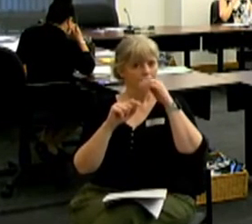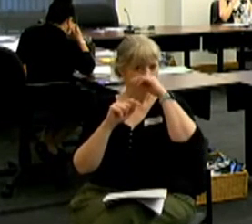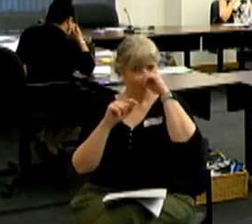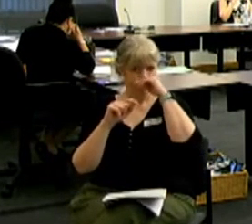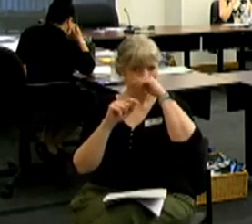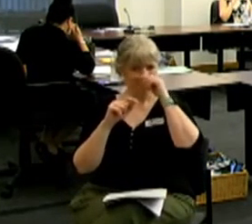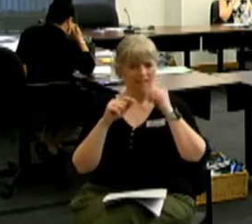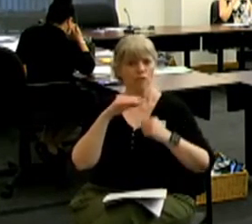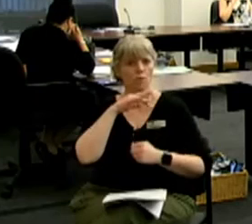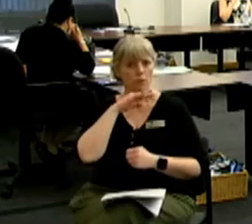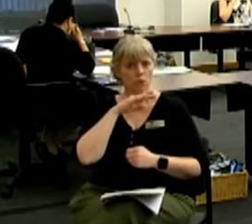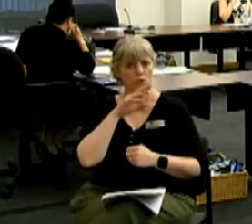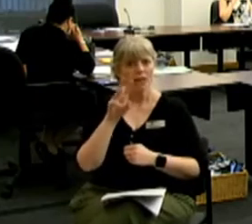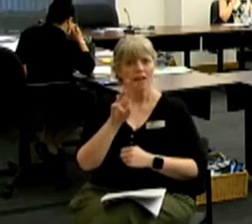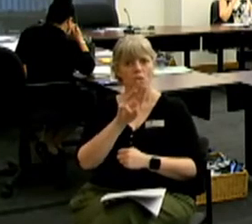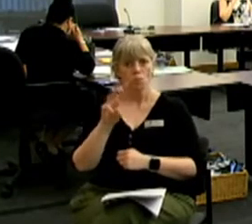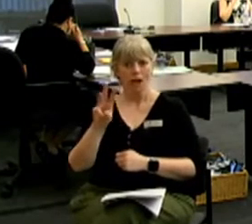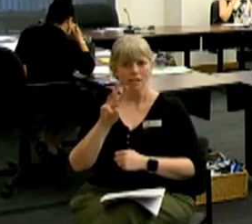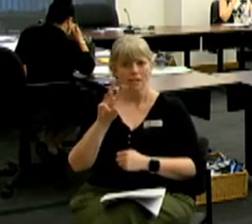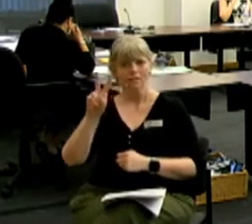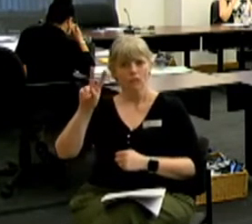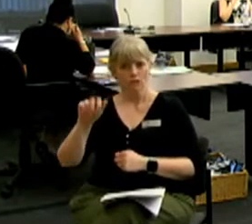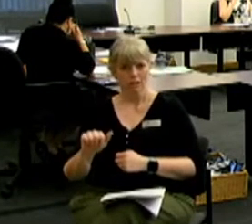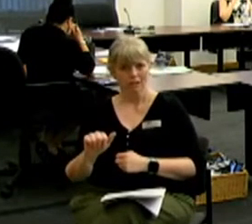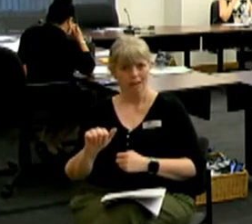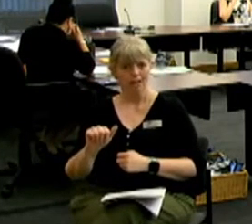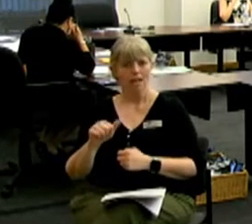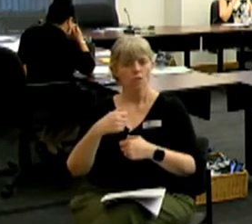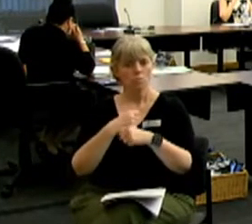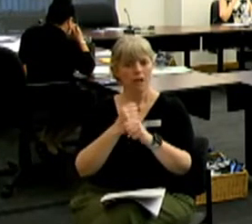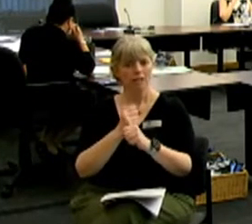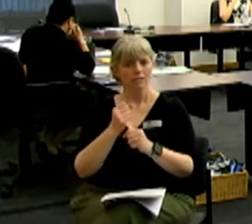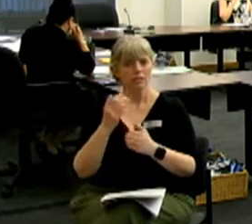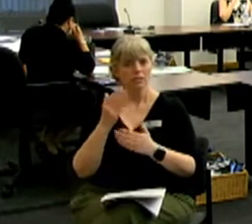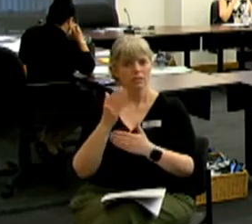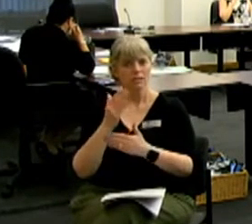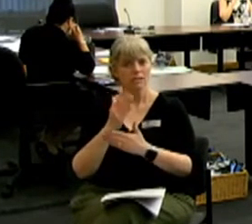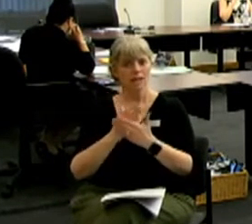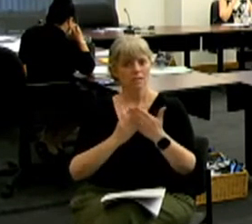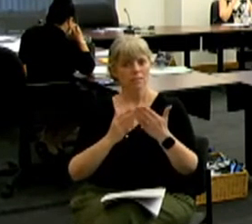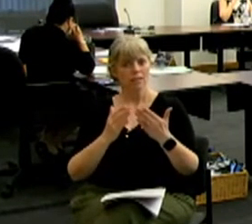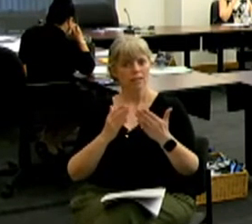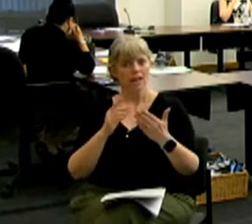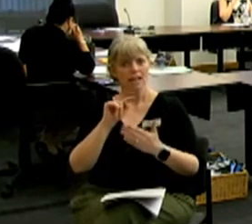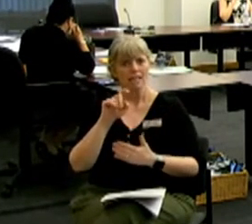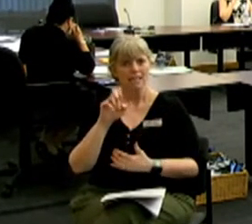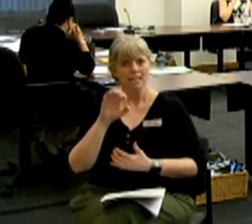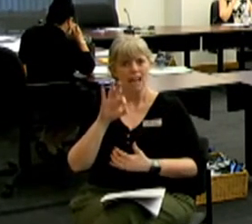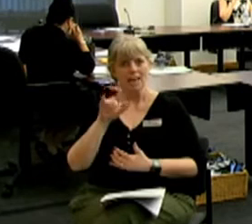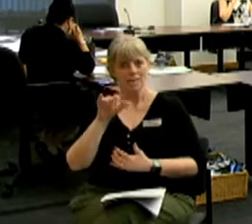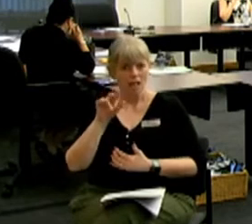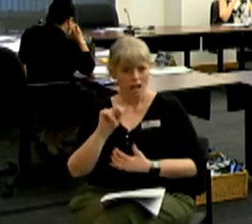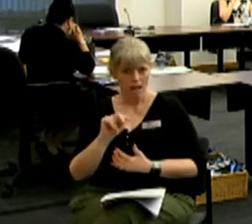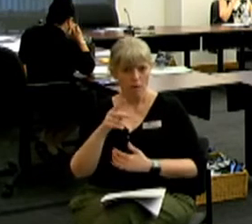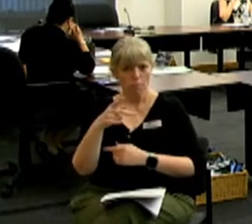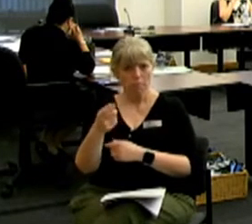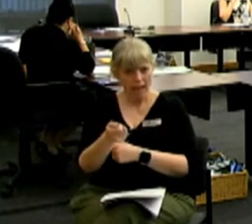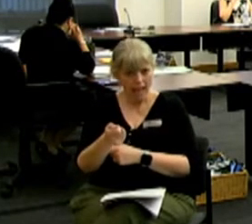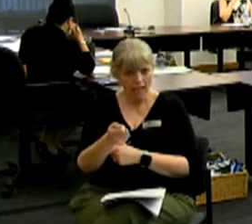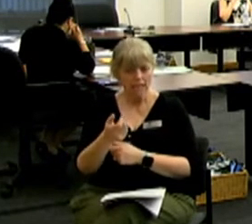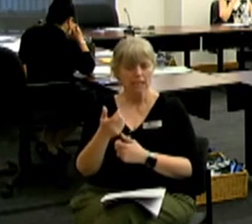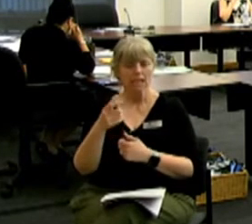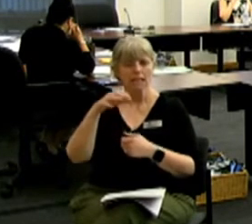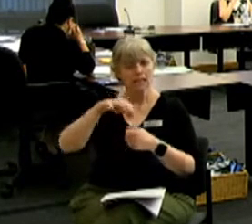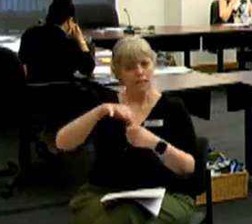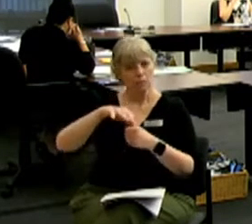it was the pollution in West Virginia they were manufacturing stuff for Teflon. So like a Teflon pan uses PFAS. And they found